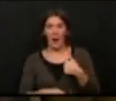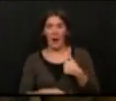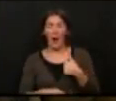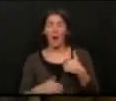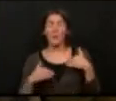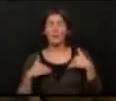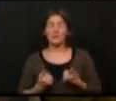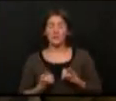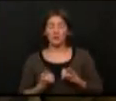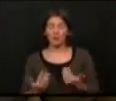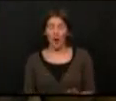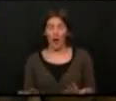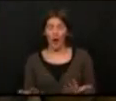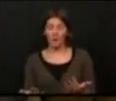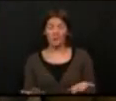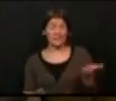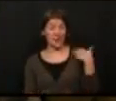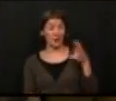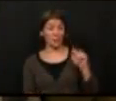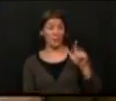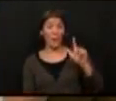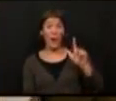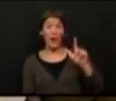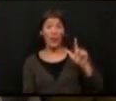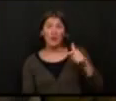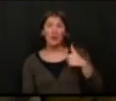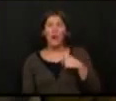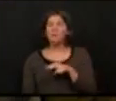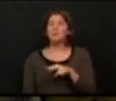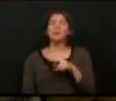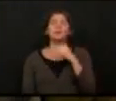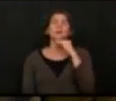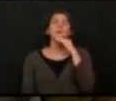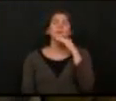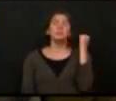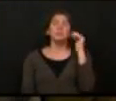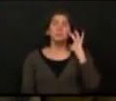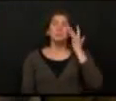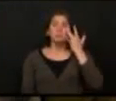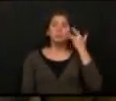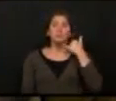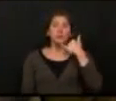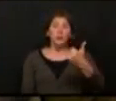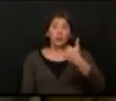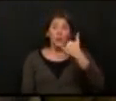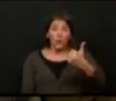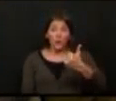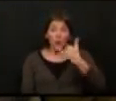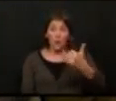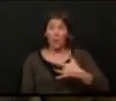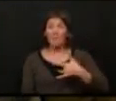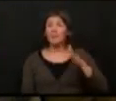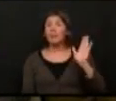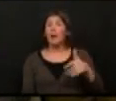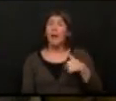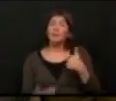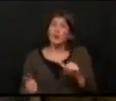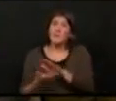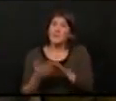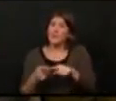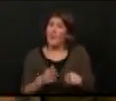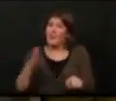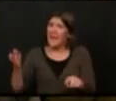darn tired on the 23rd of October to call it in, and that's a problem I have trying to galvanize my neighbors.